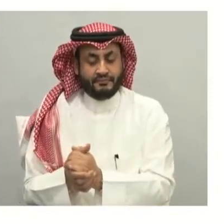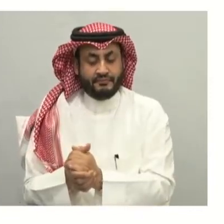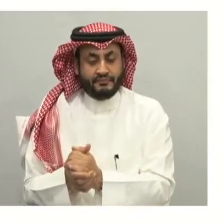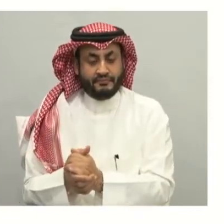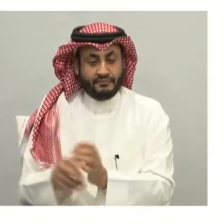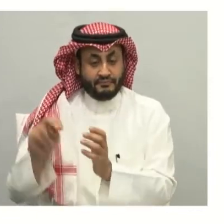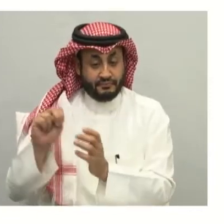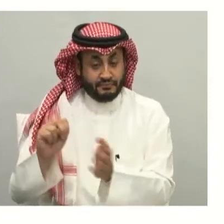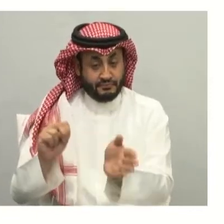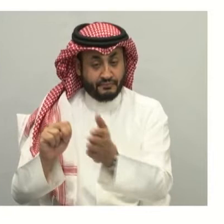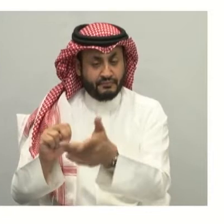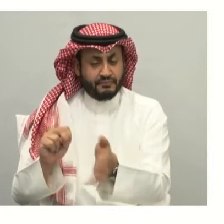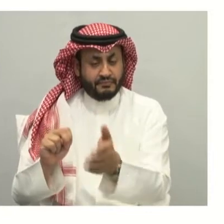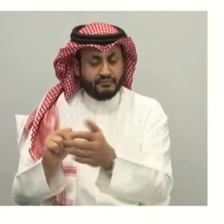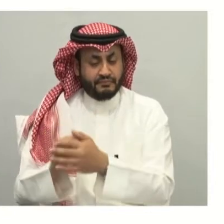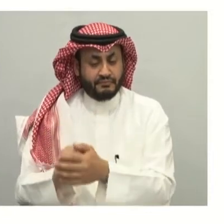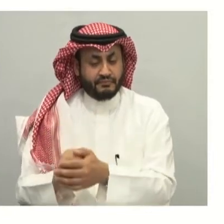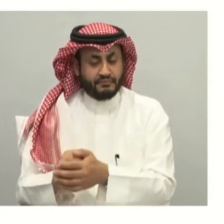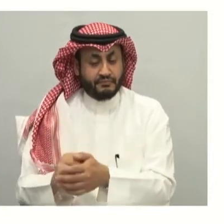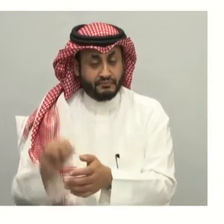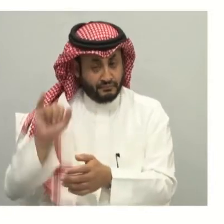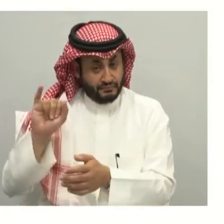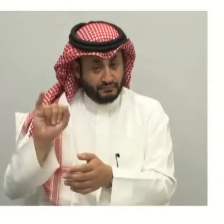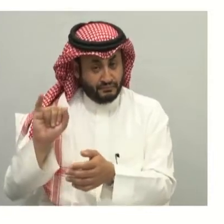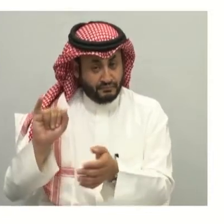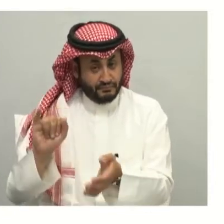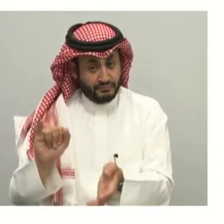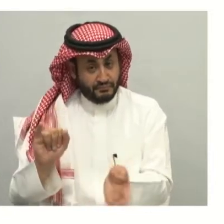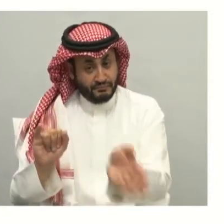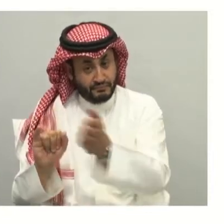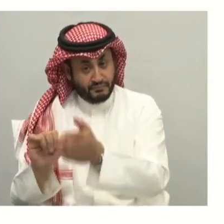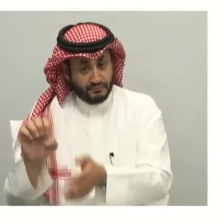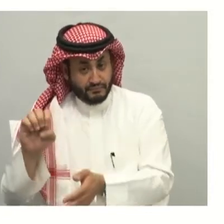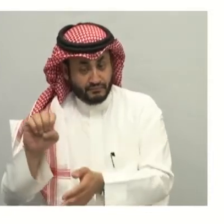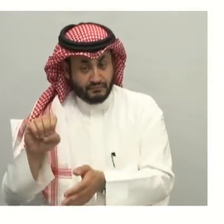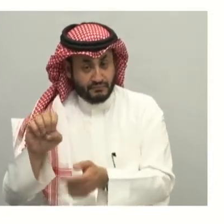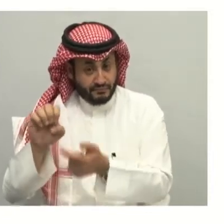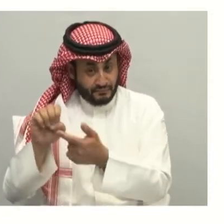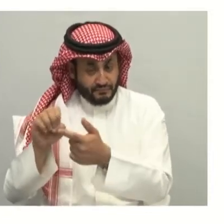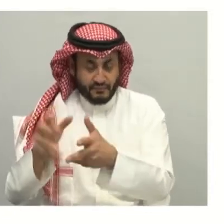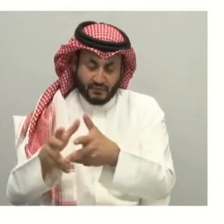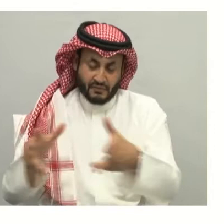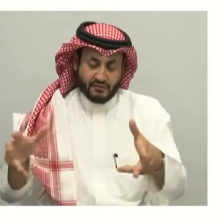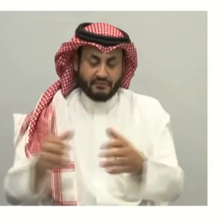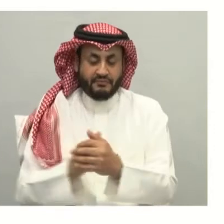Nine. Just like the word pine, we have an I and we have an E.